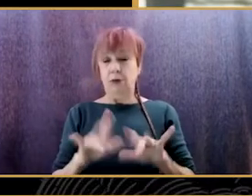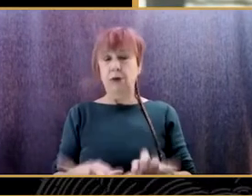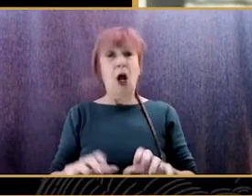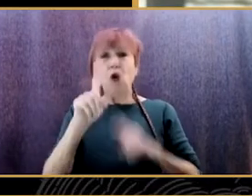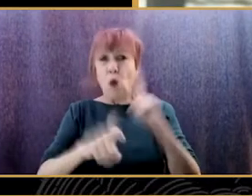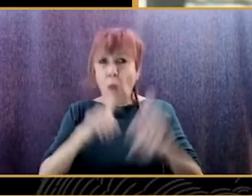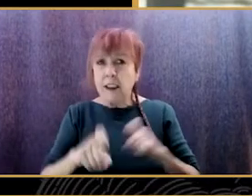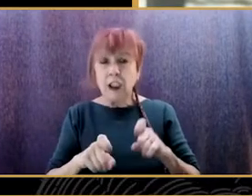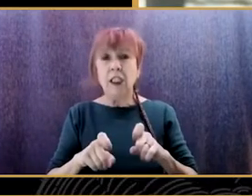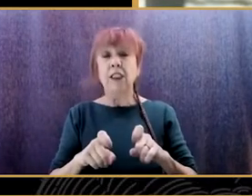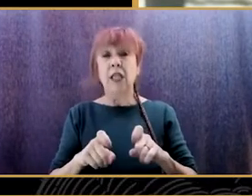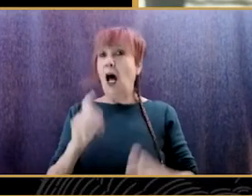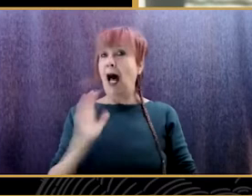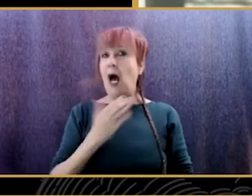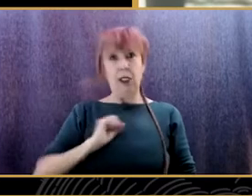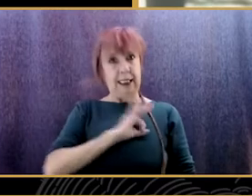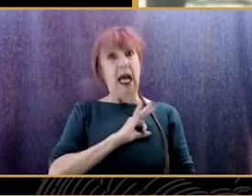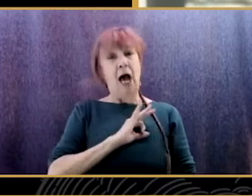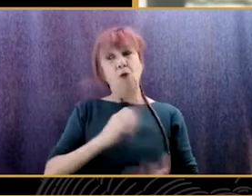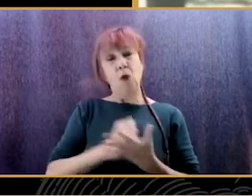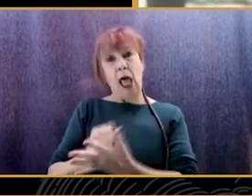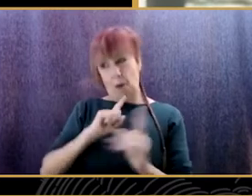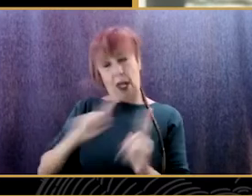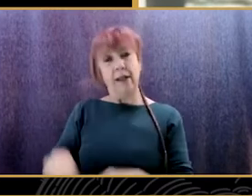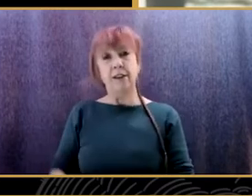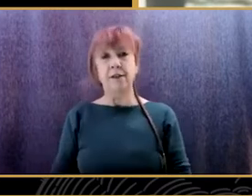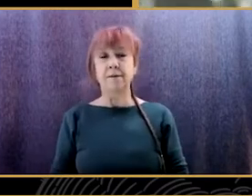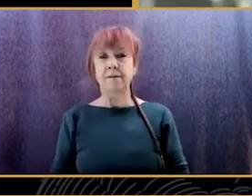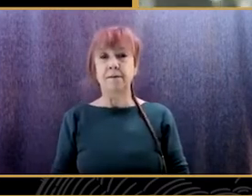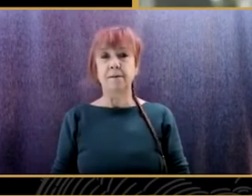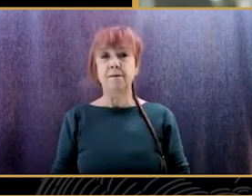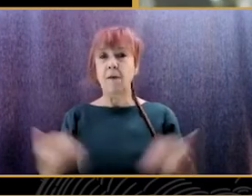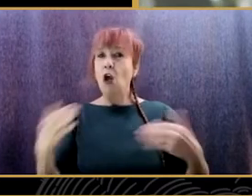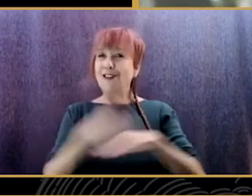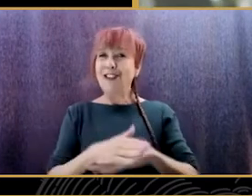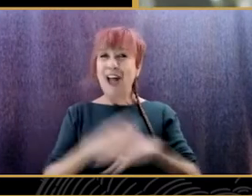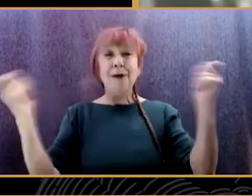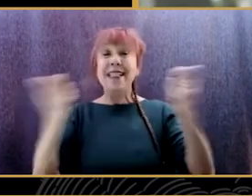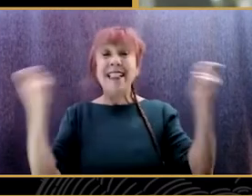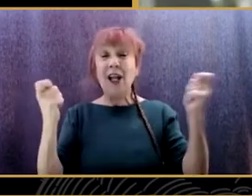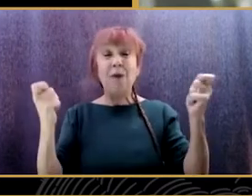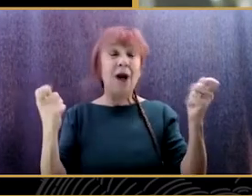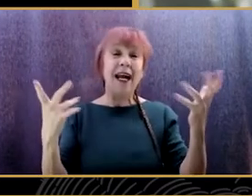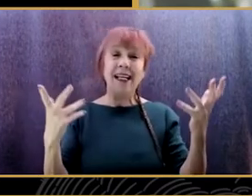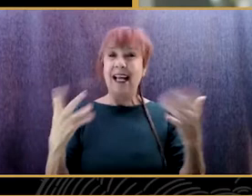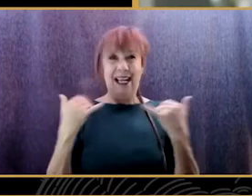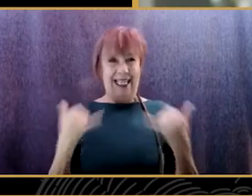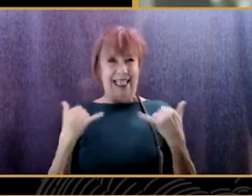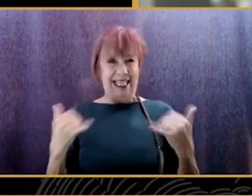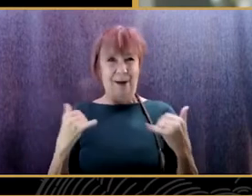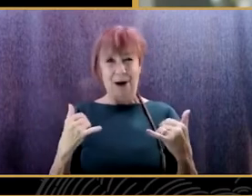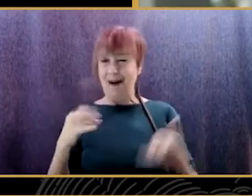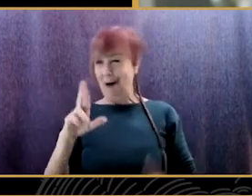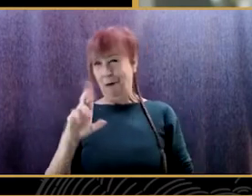questions as Poetry Foundation staff will be on hand to assist. Tonight, we celebrate the accomplishments of